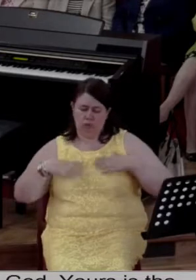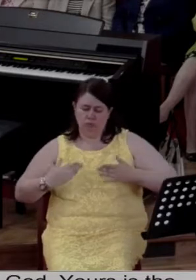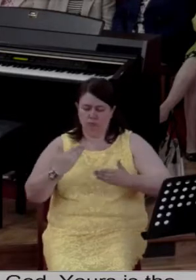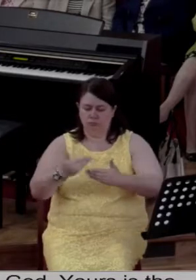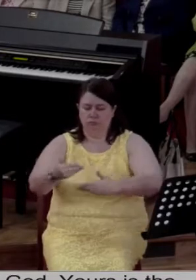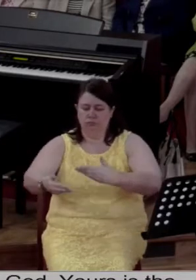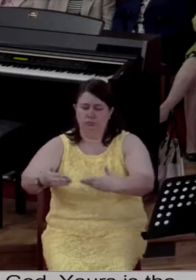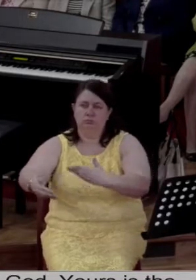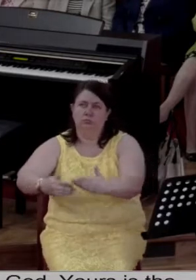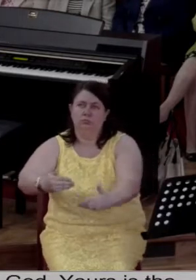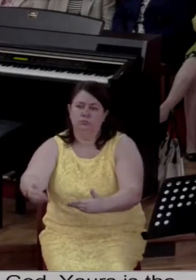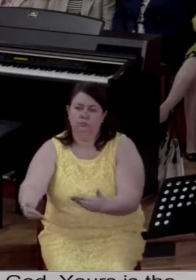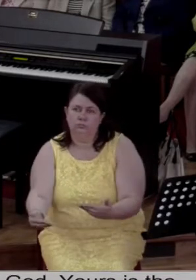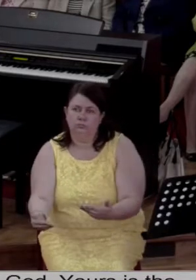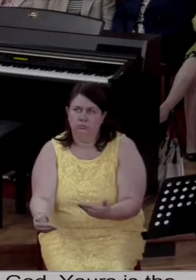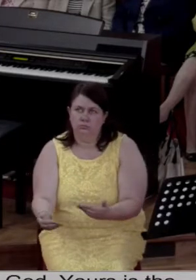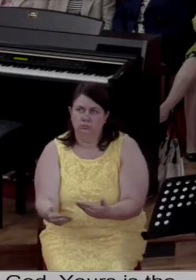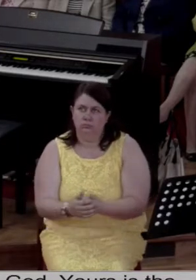in front of him,